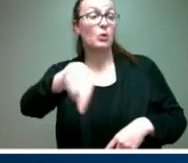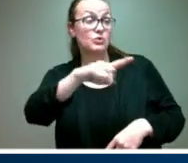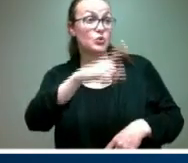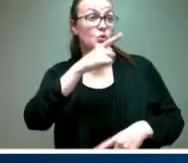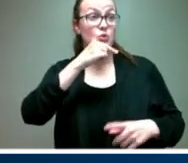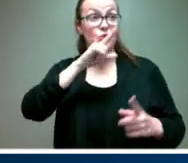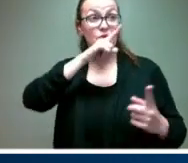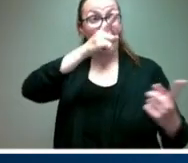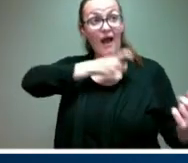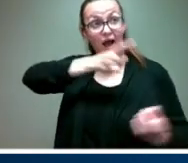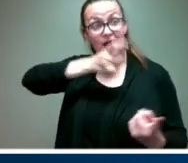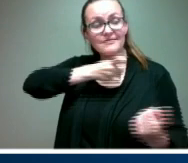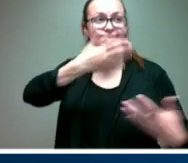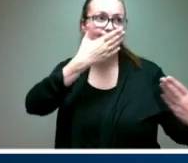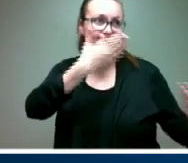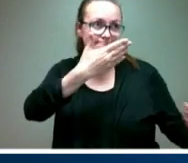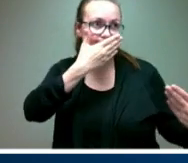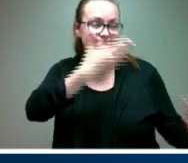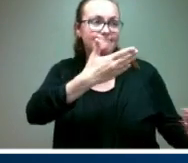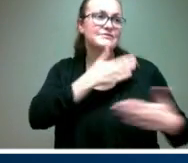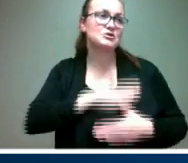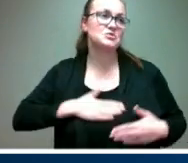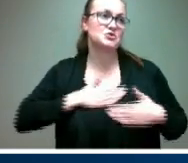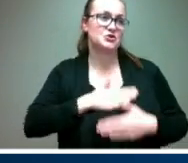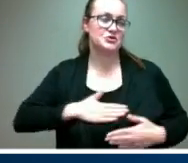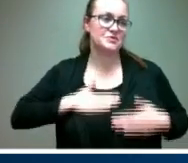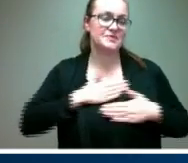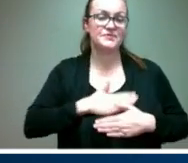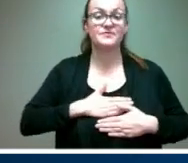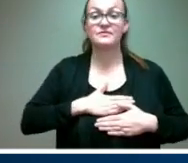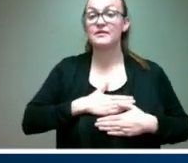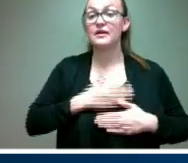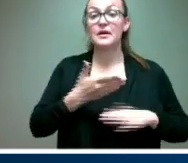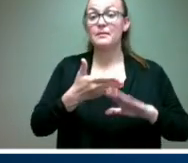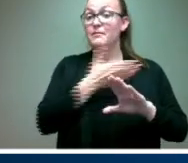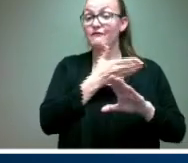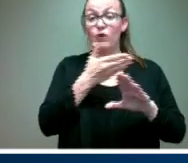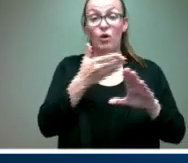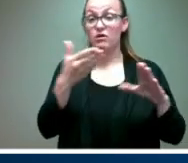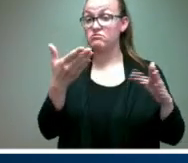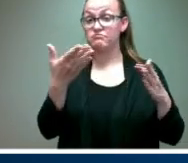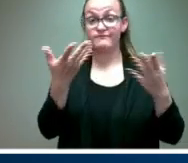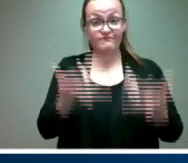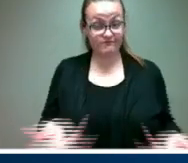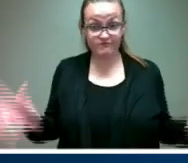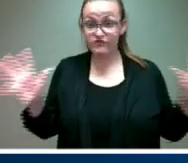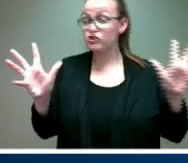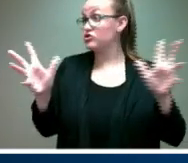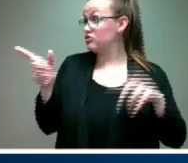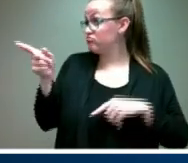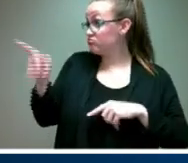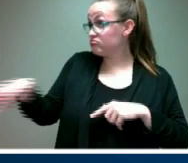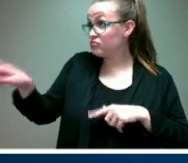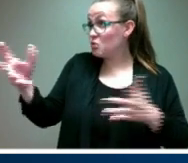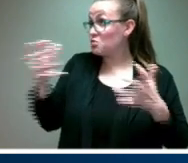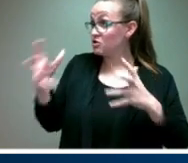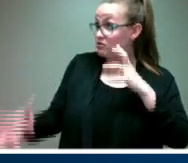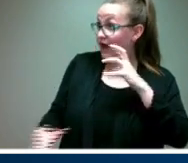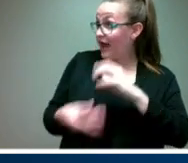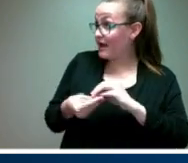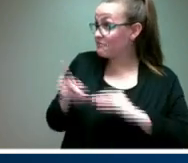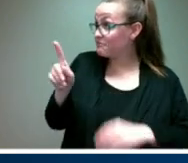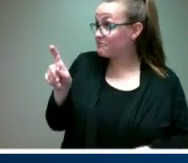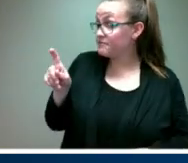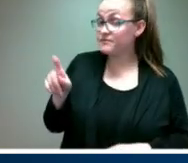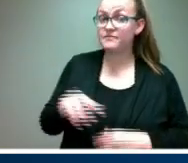kind of sign off, allow each of you any closing remarks, if you have them. Mrs. Gillison? Thank you. I